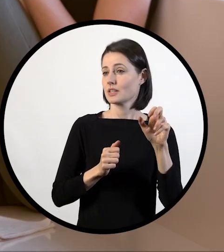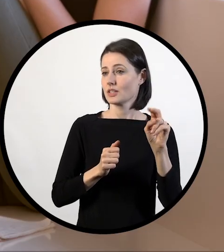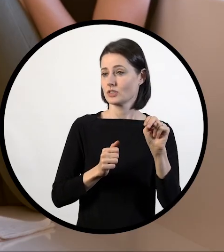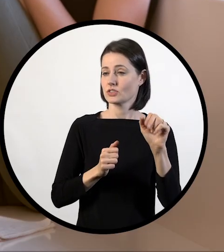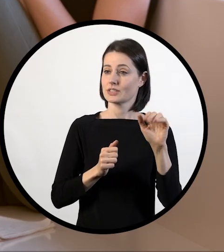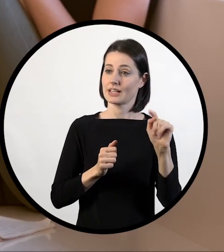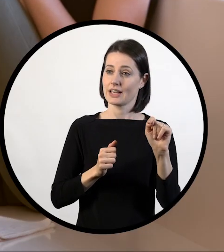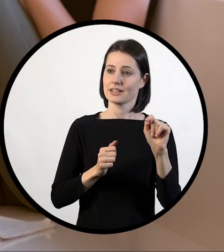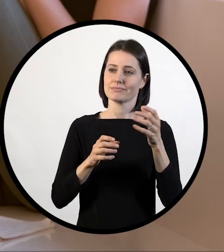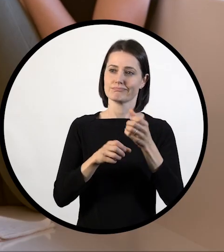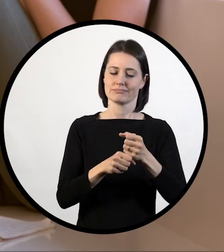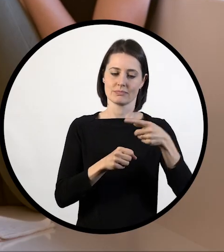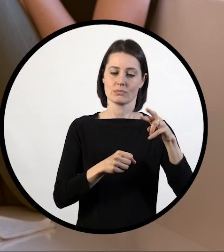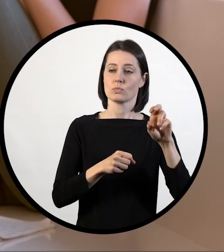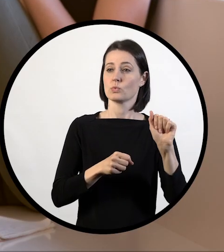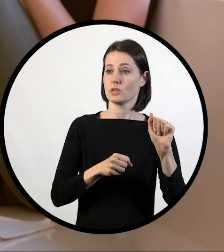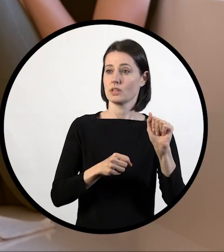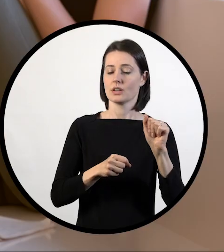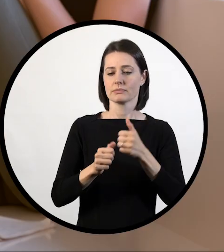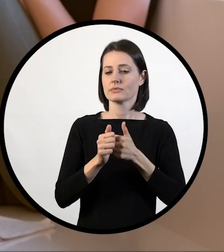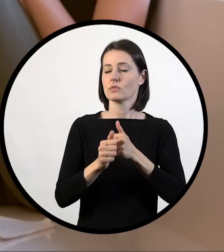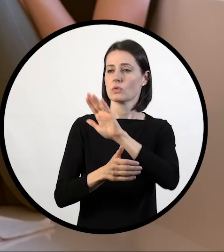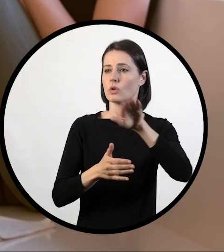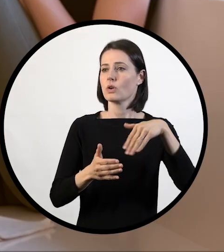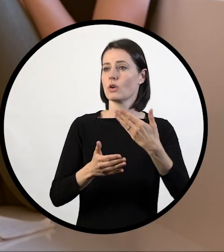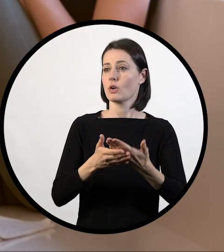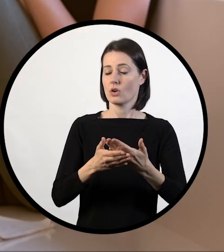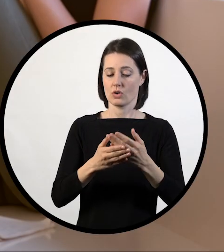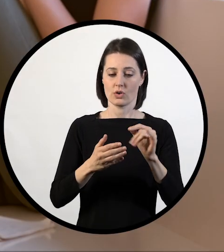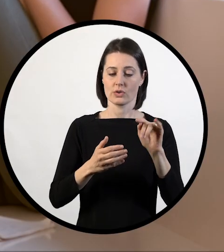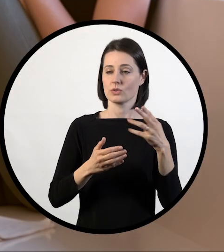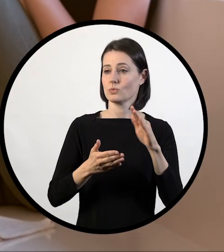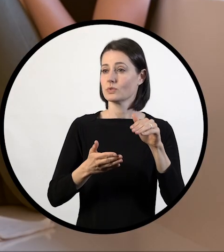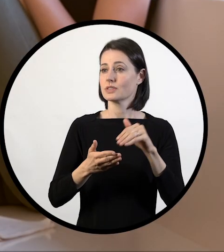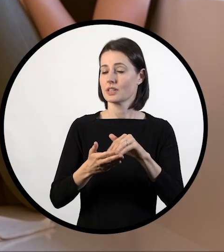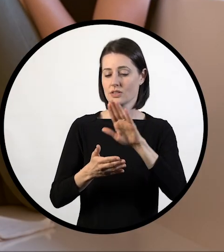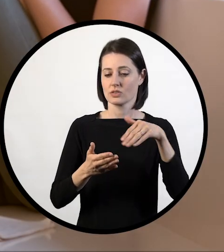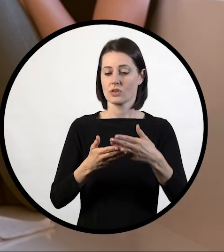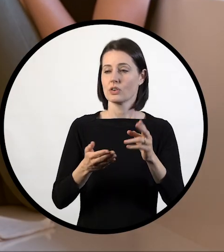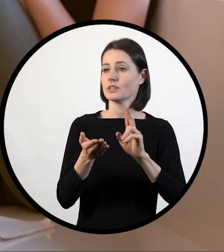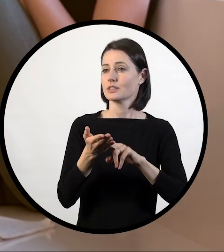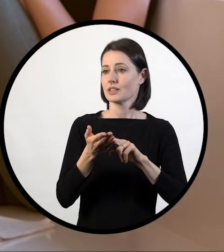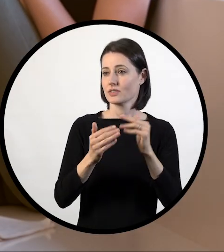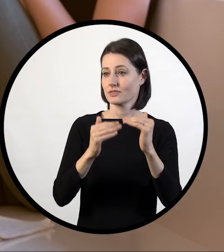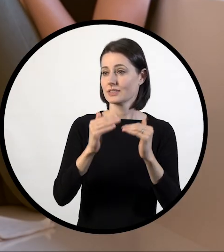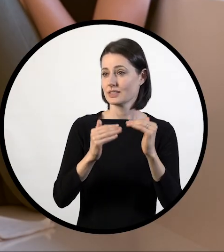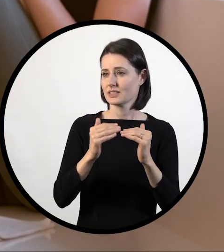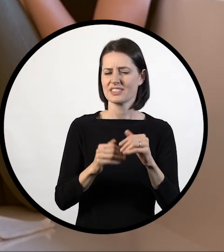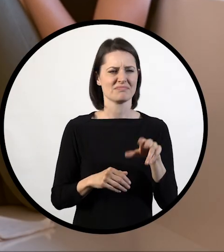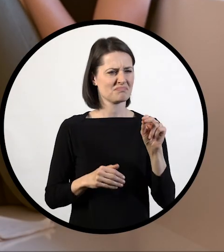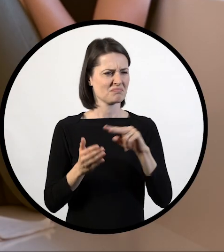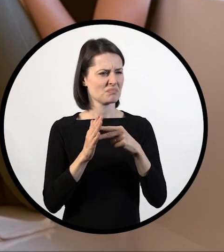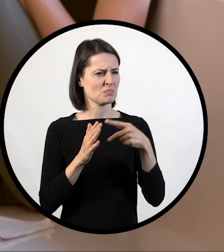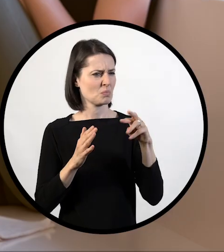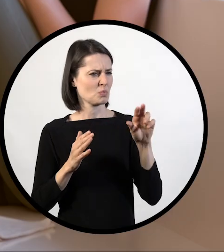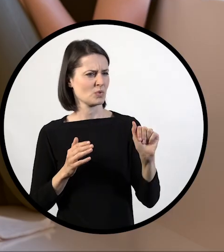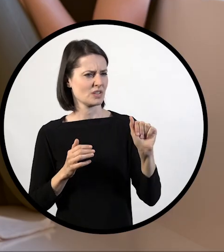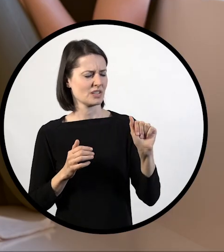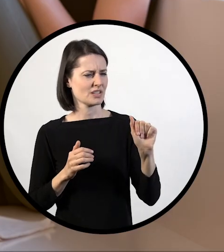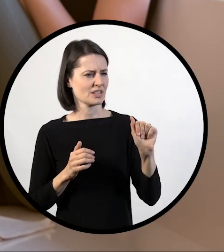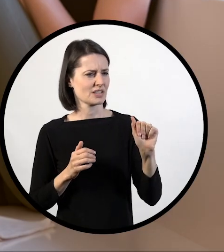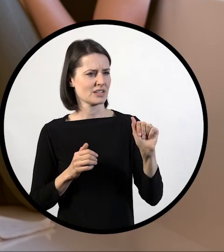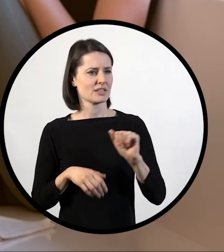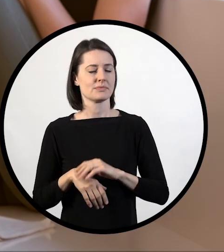within all of its youth centers and contract facilities? No, what is PREA? PREA is a federal law designed